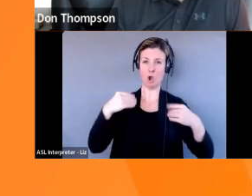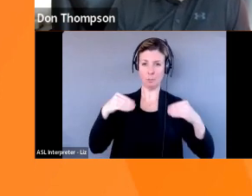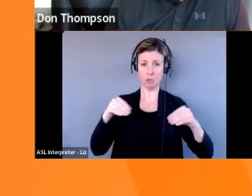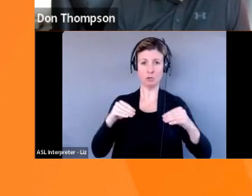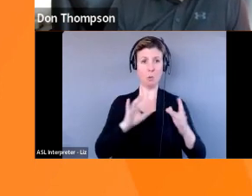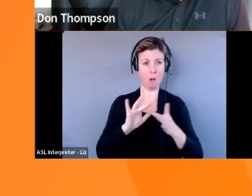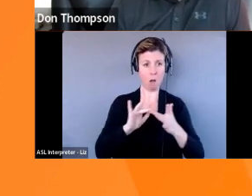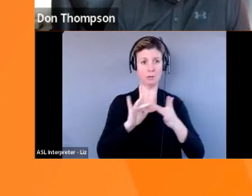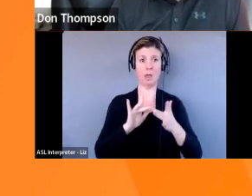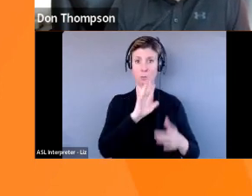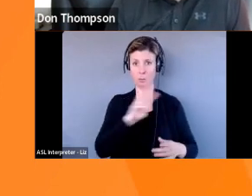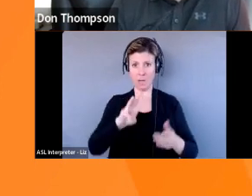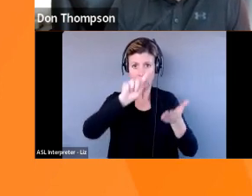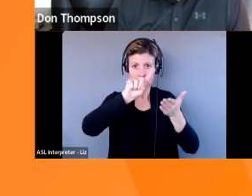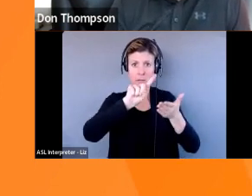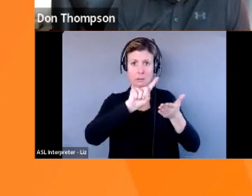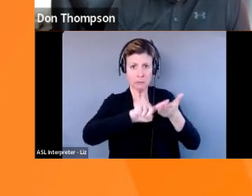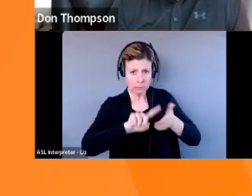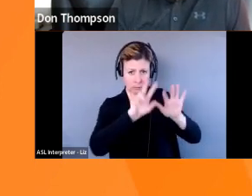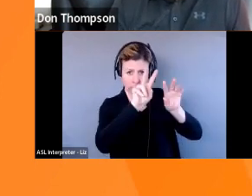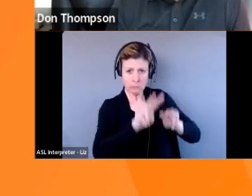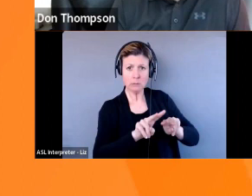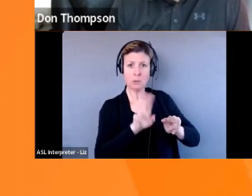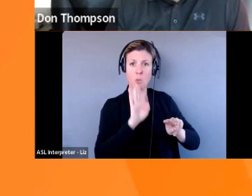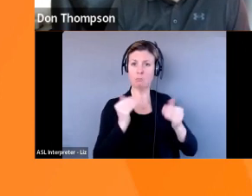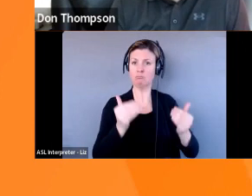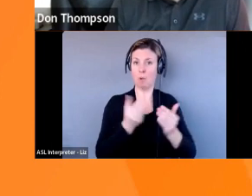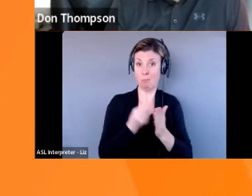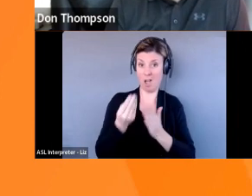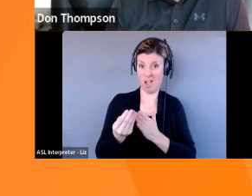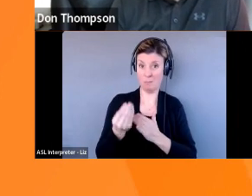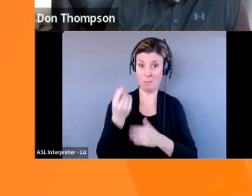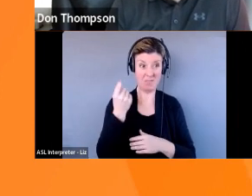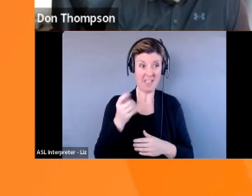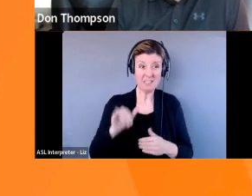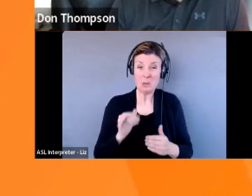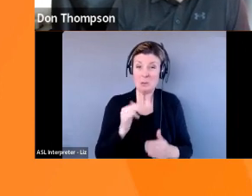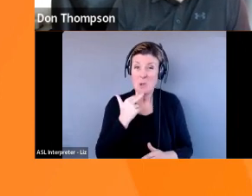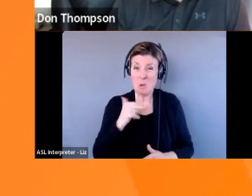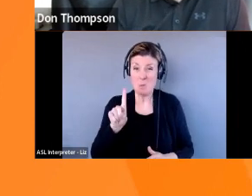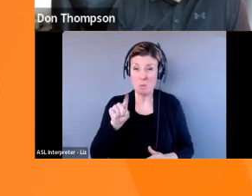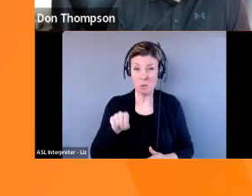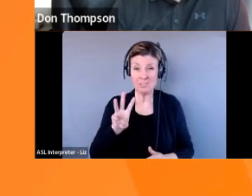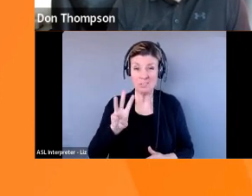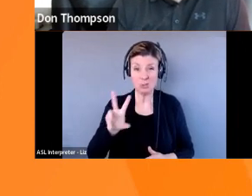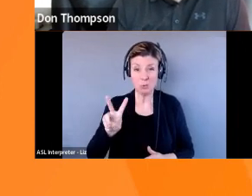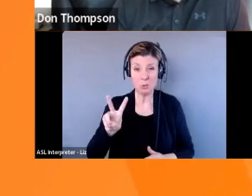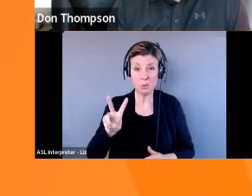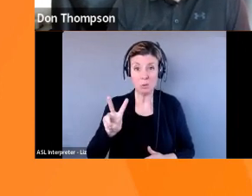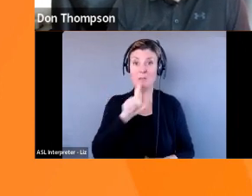Okay. On Amazon, we get 10. Okay, so 10%